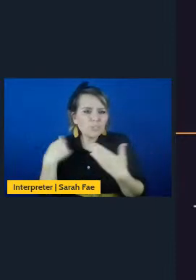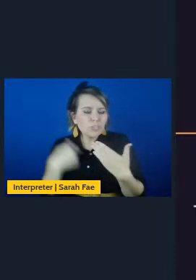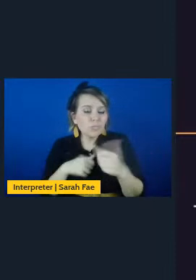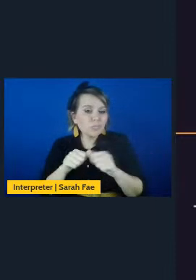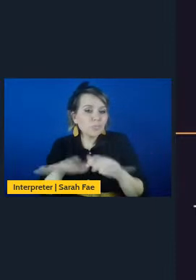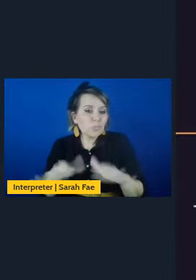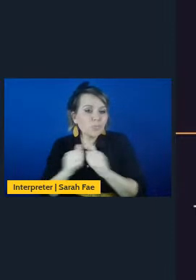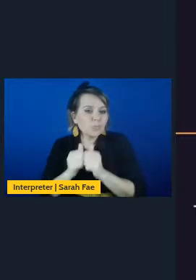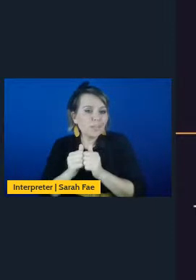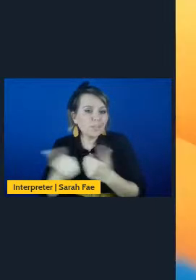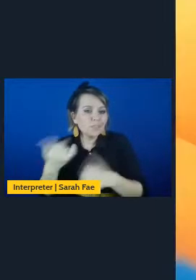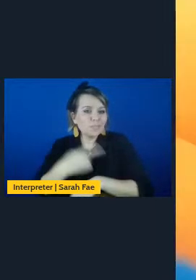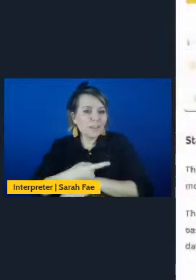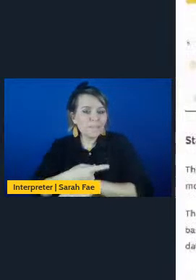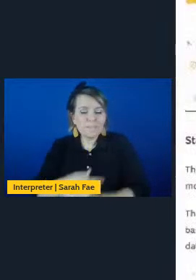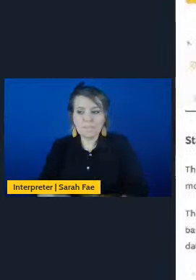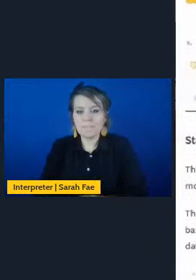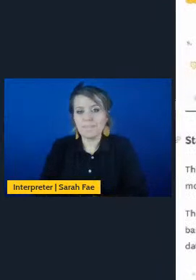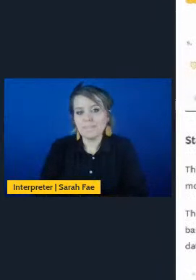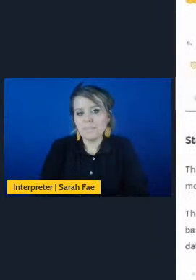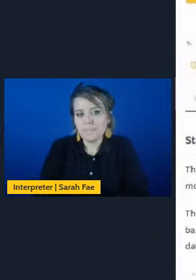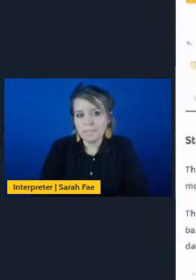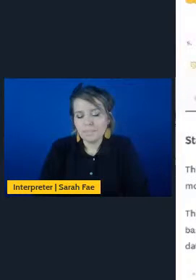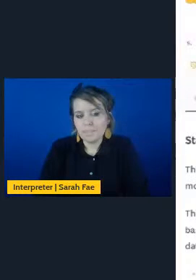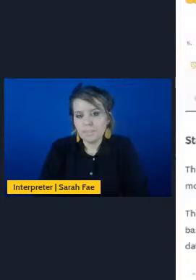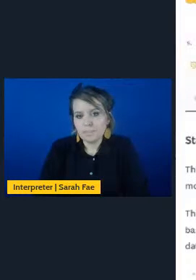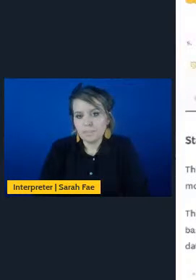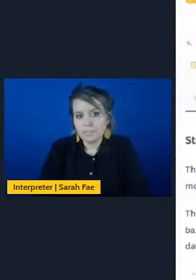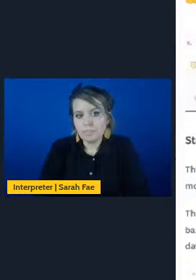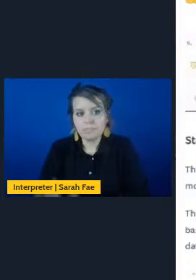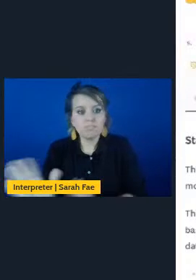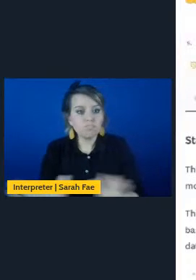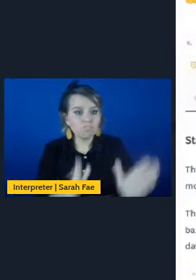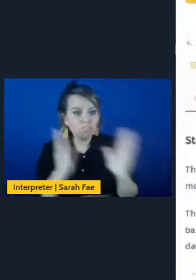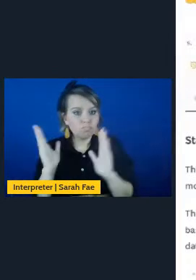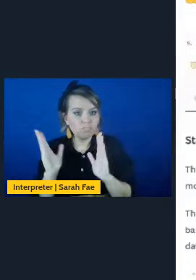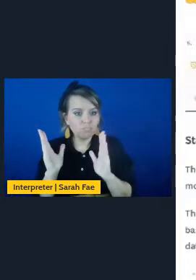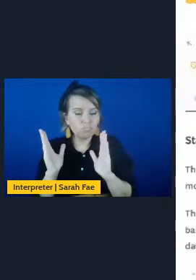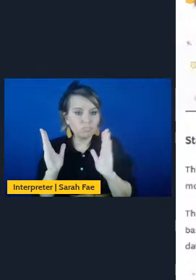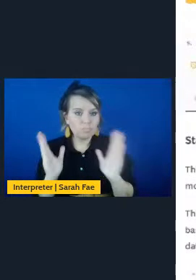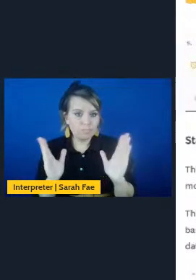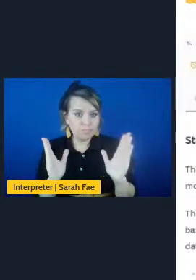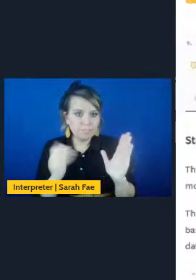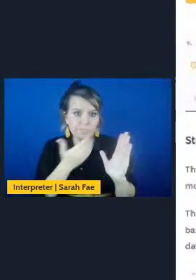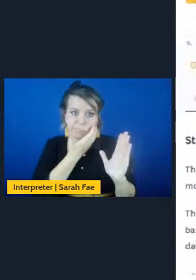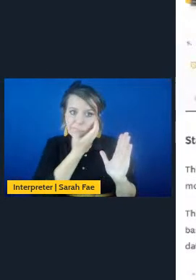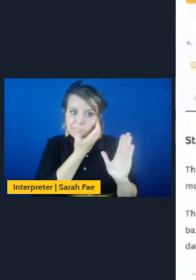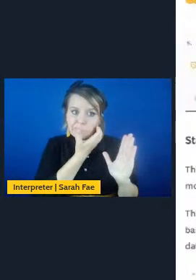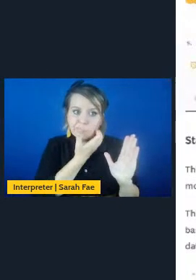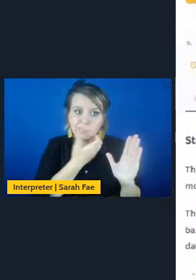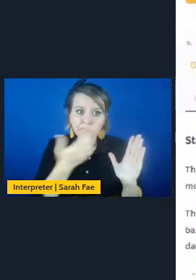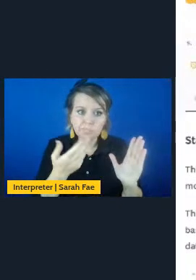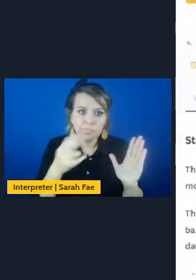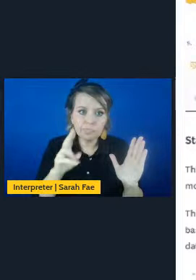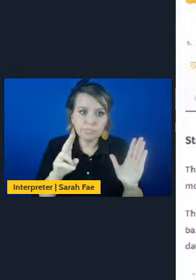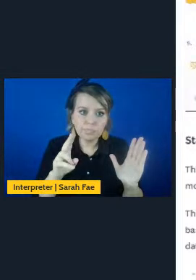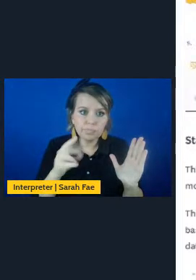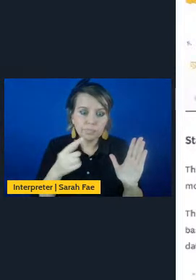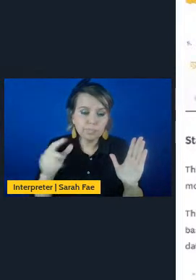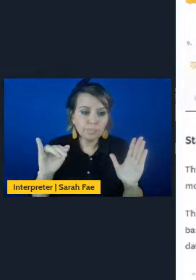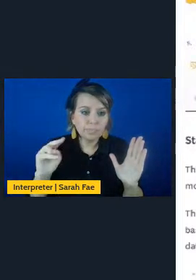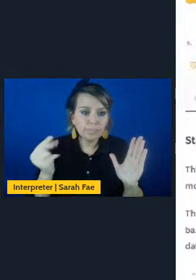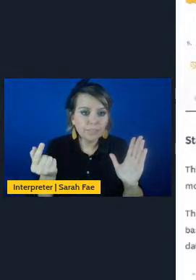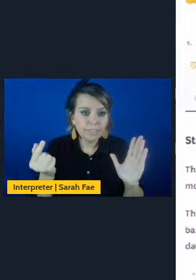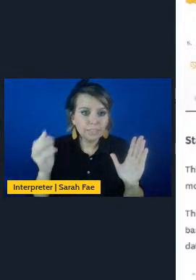today. Here we are in Hugging Face. So Hugging Face is a repository where you can look